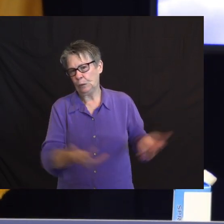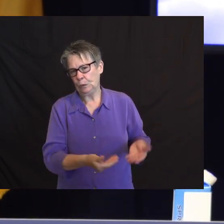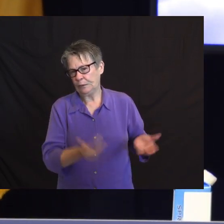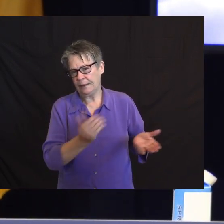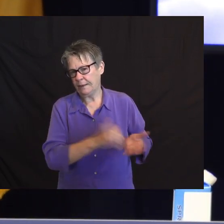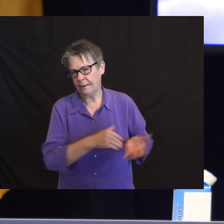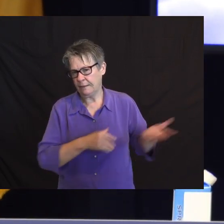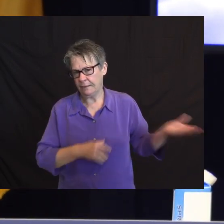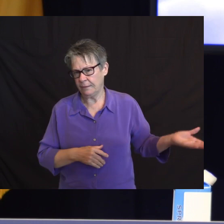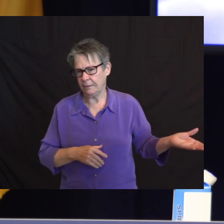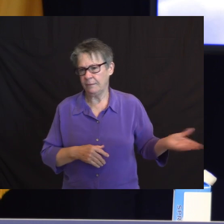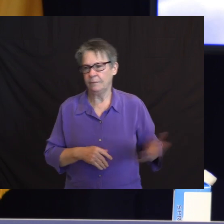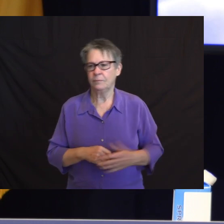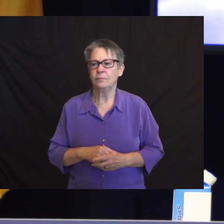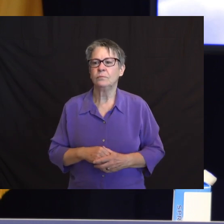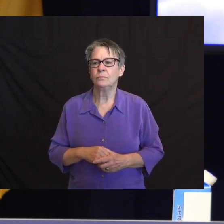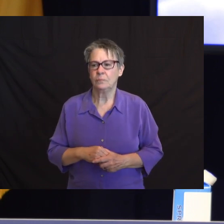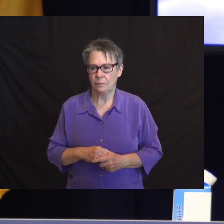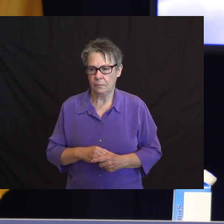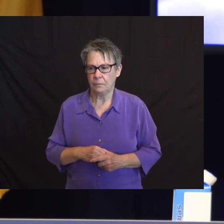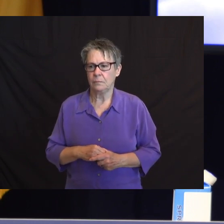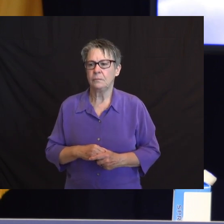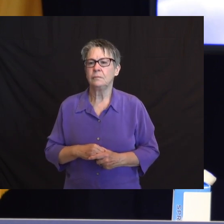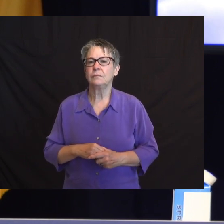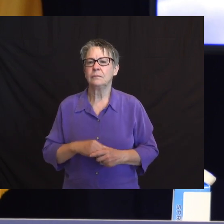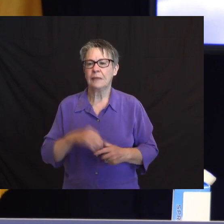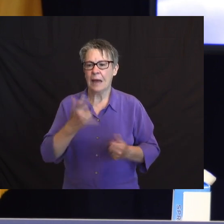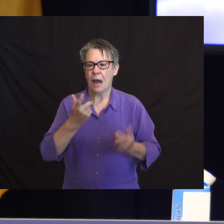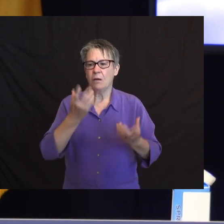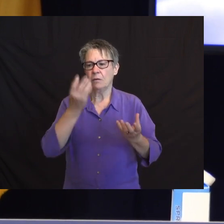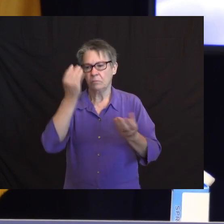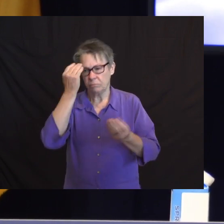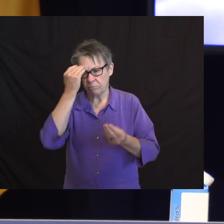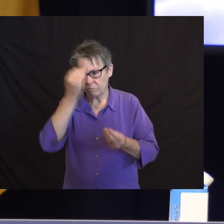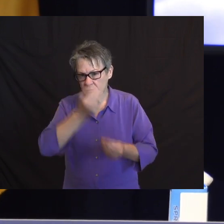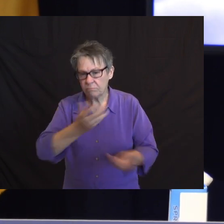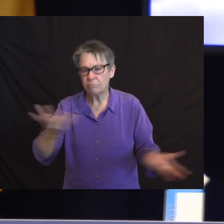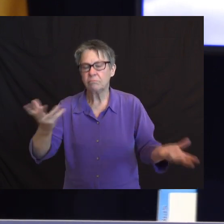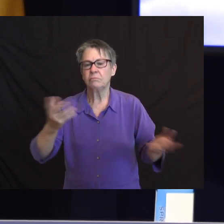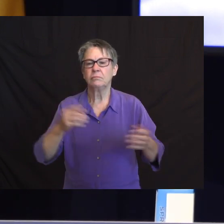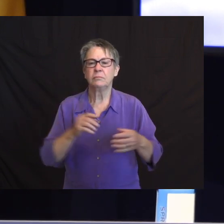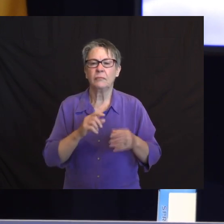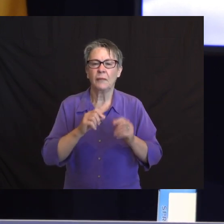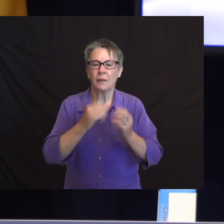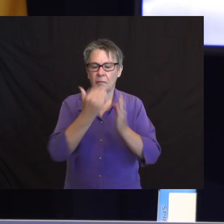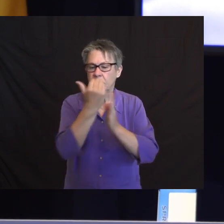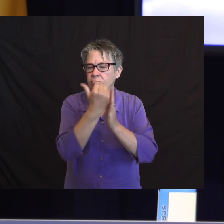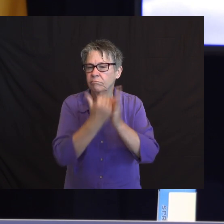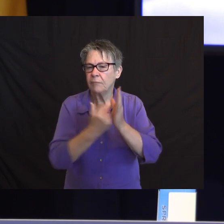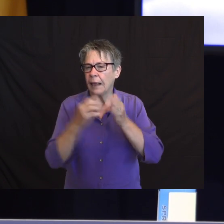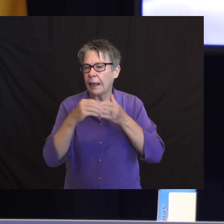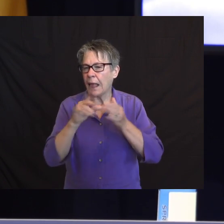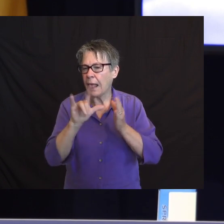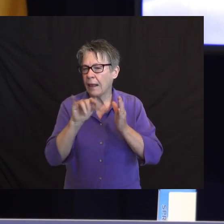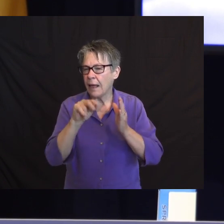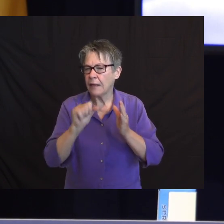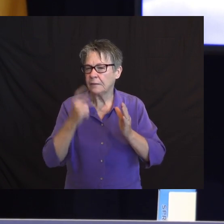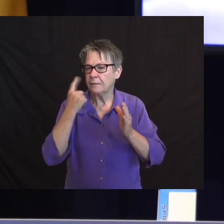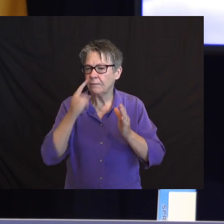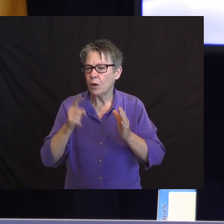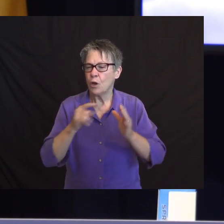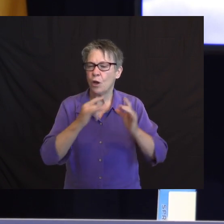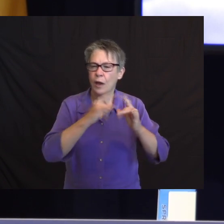and safety of our children, camp workers, and the greater community from the infection and the spread of COVID-19.